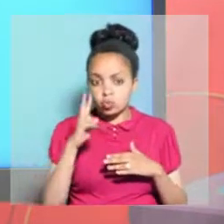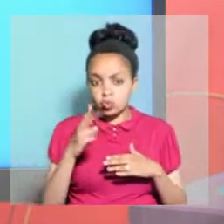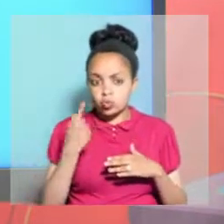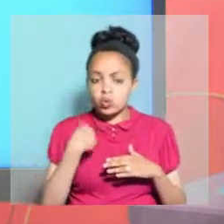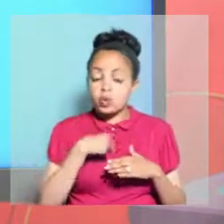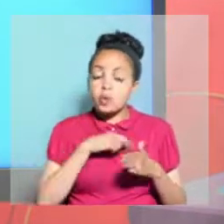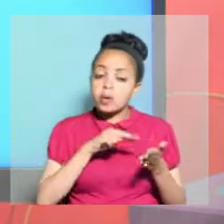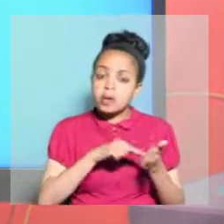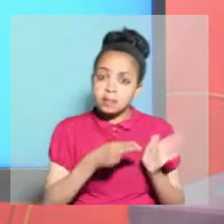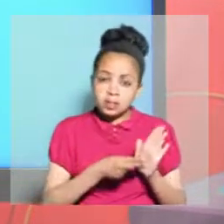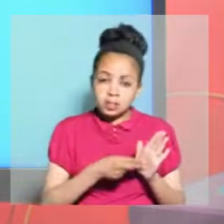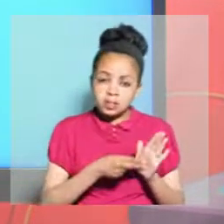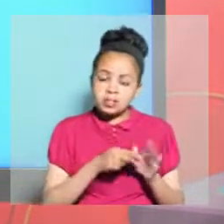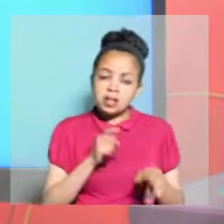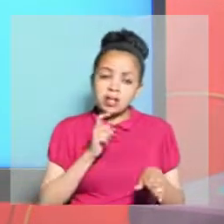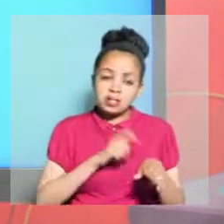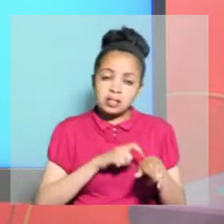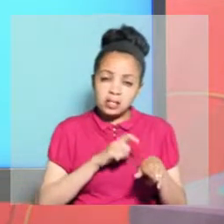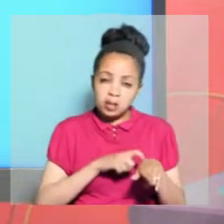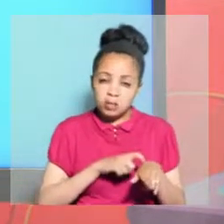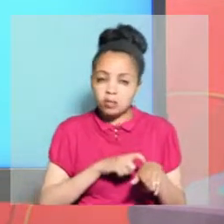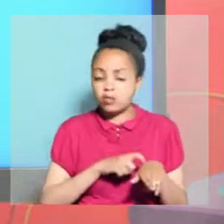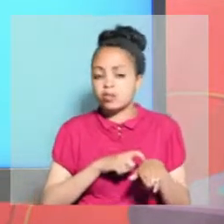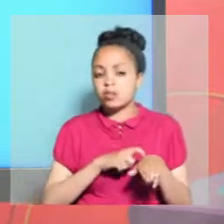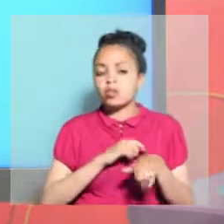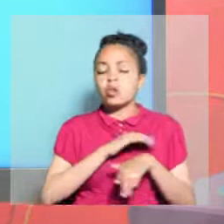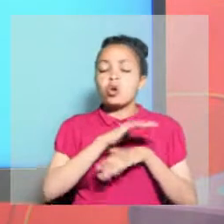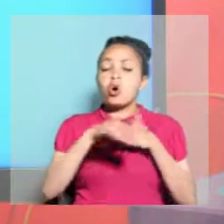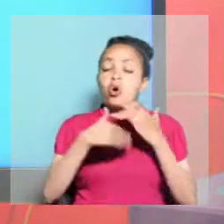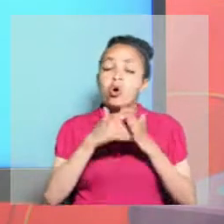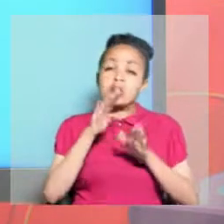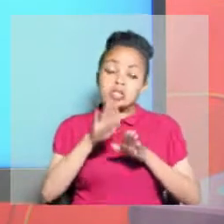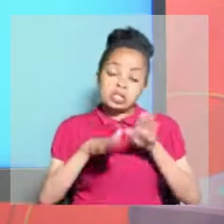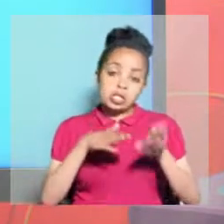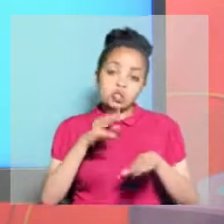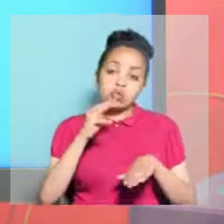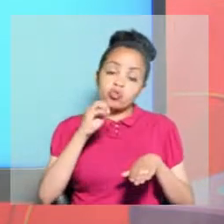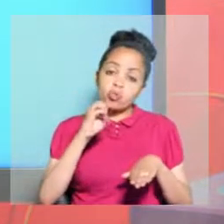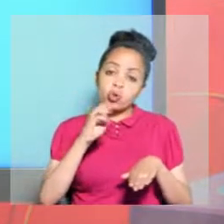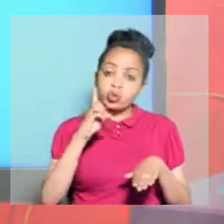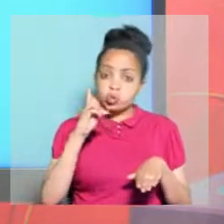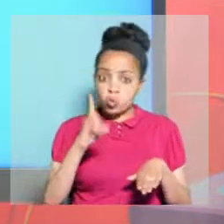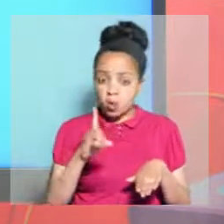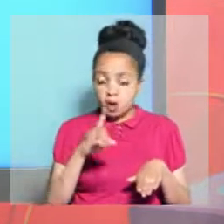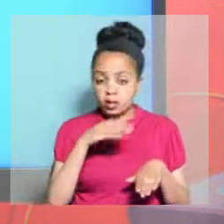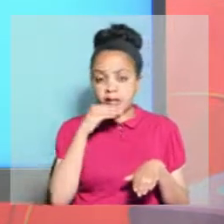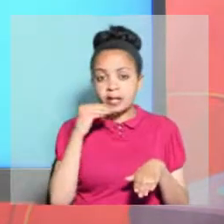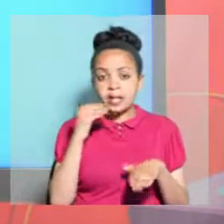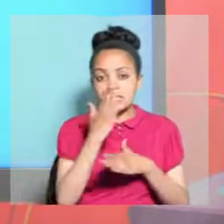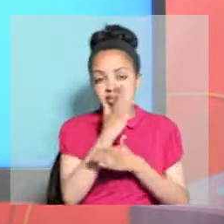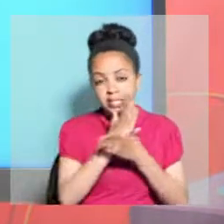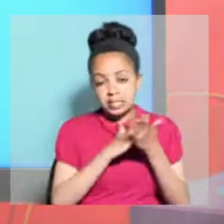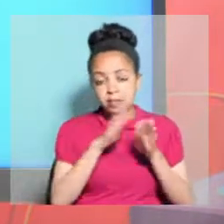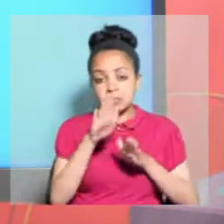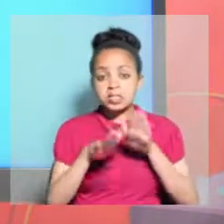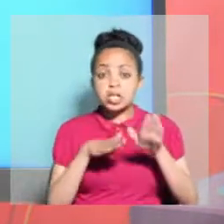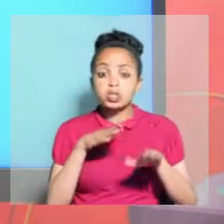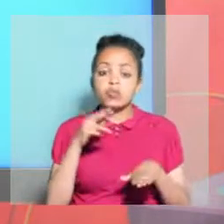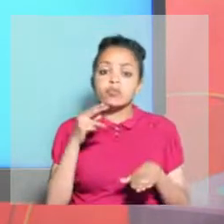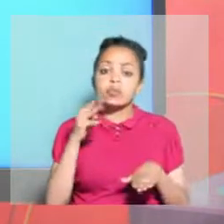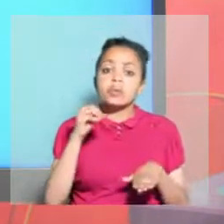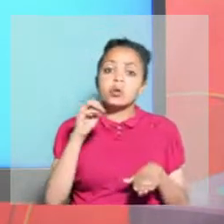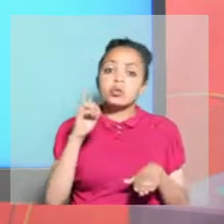We mean that during all stage of meiosis I and during some stage of meiosis